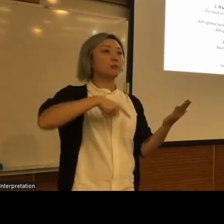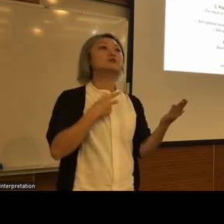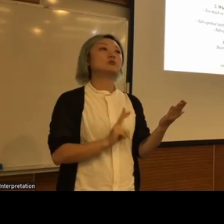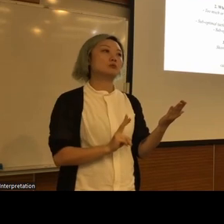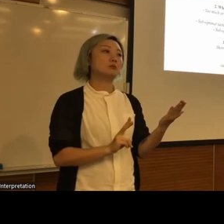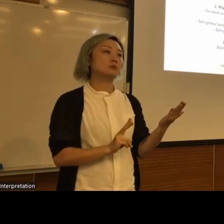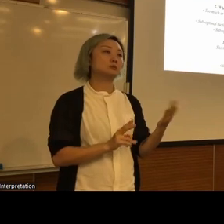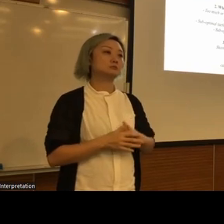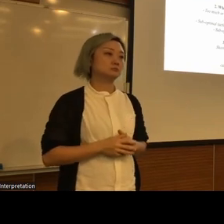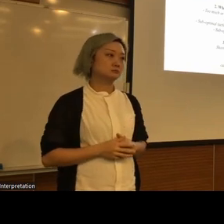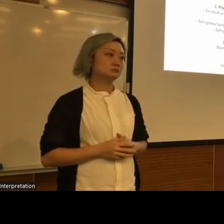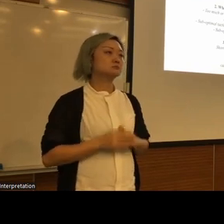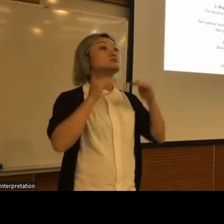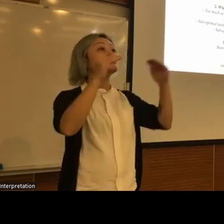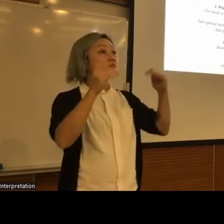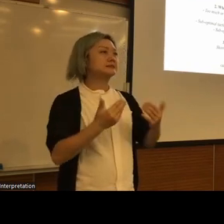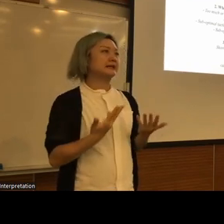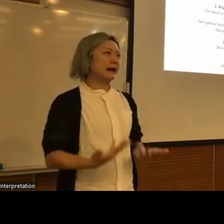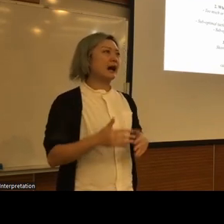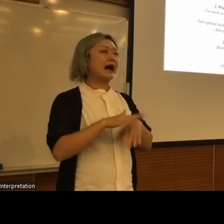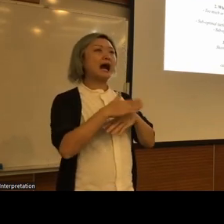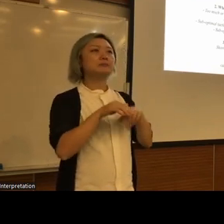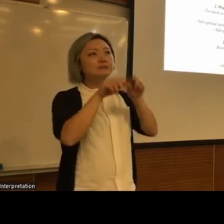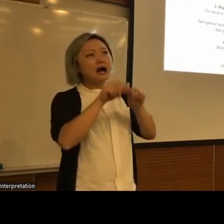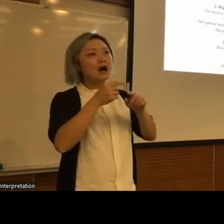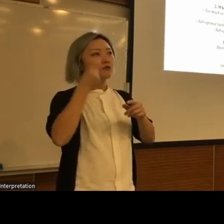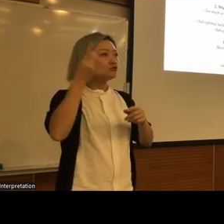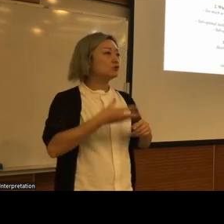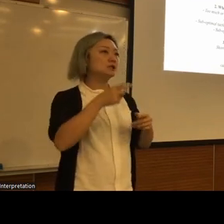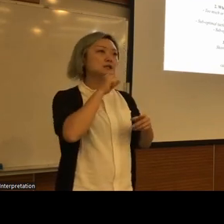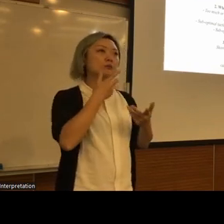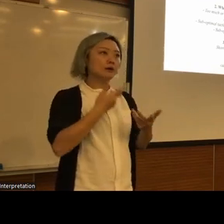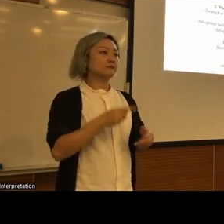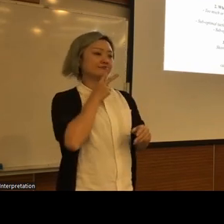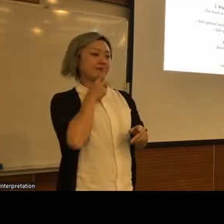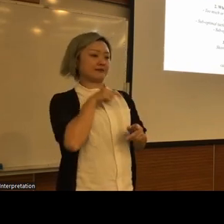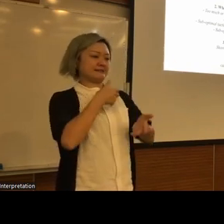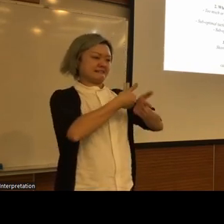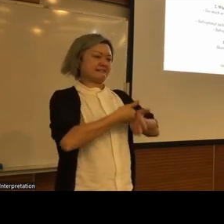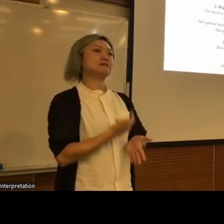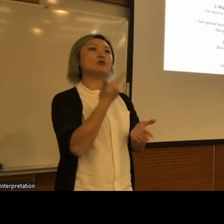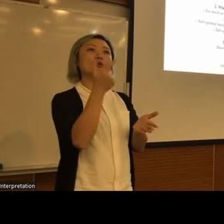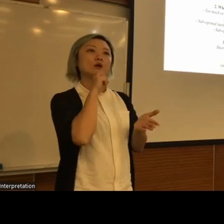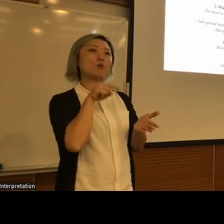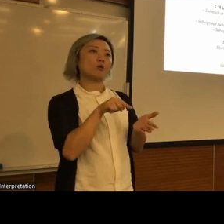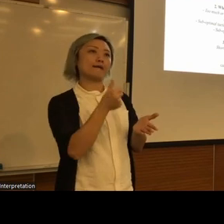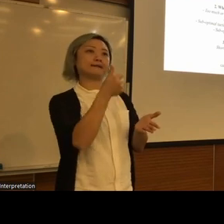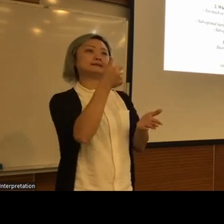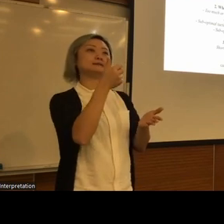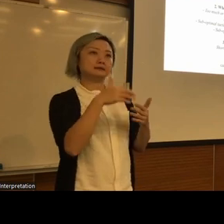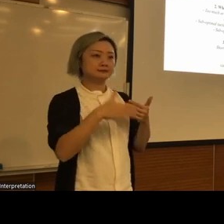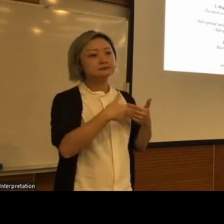Explaining problems. How does this explain the problems that are well known to all of us? Well, when do we have a